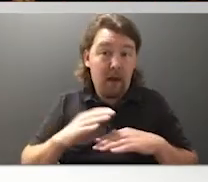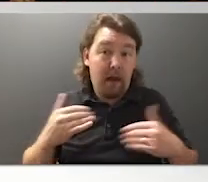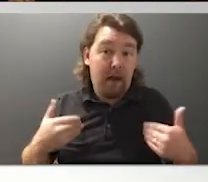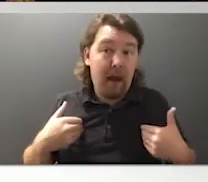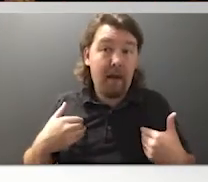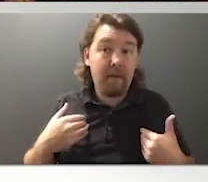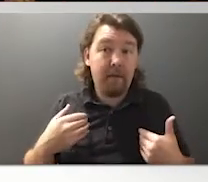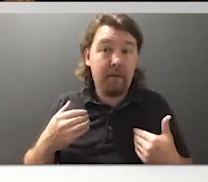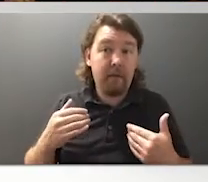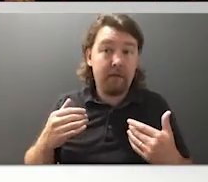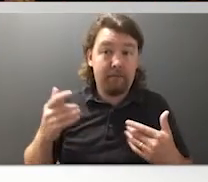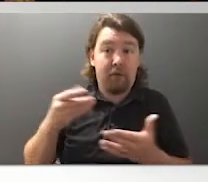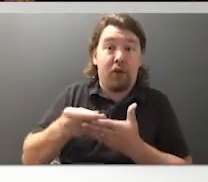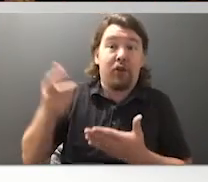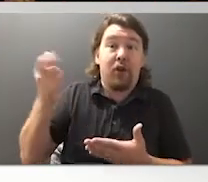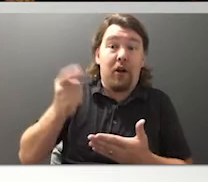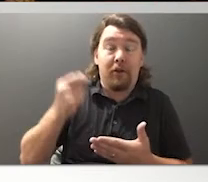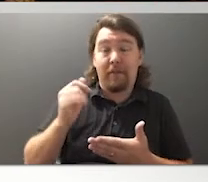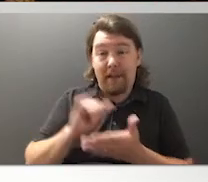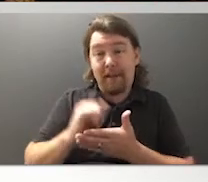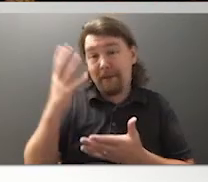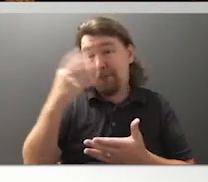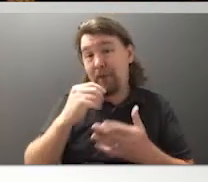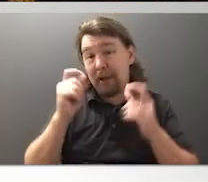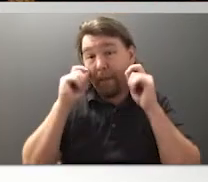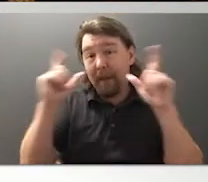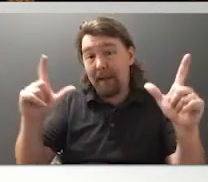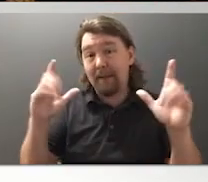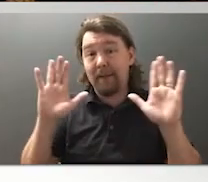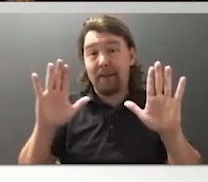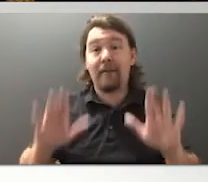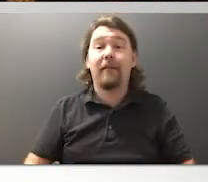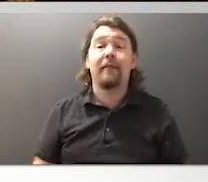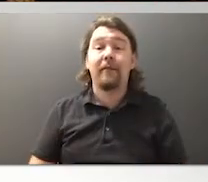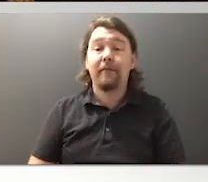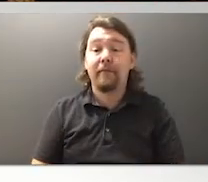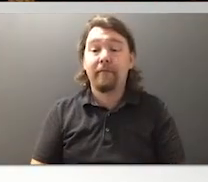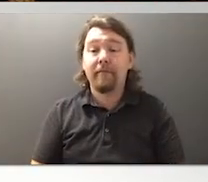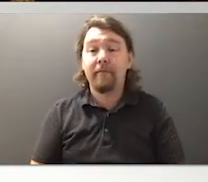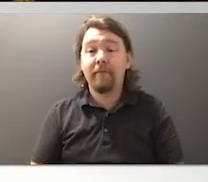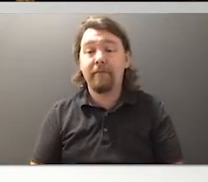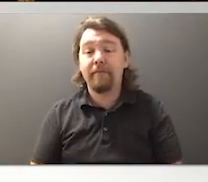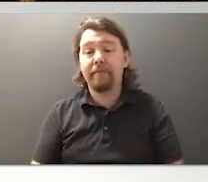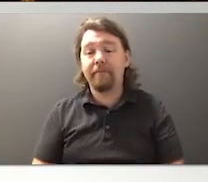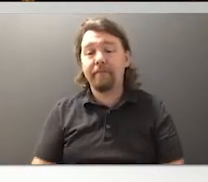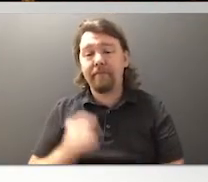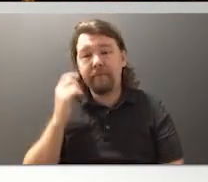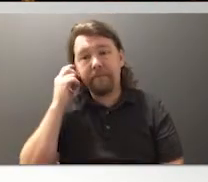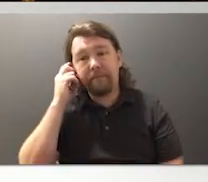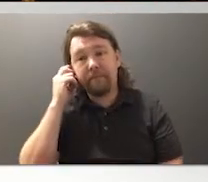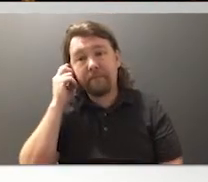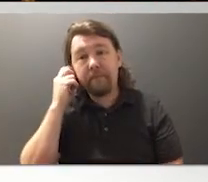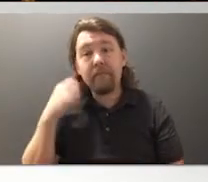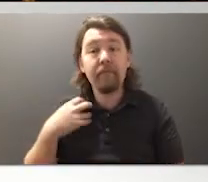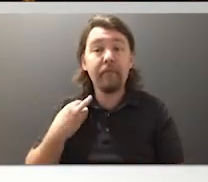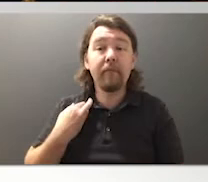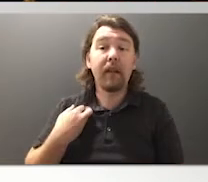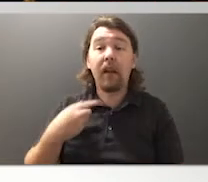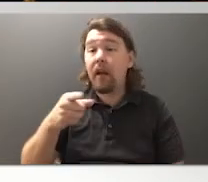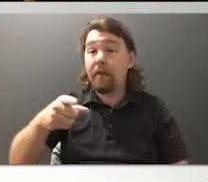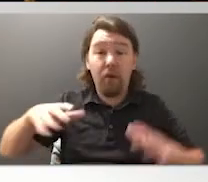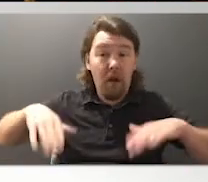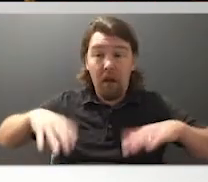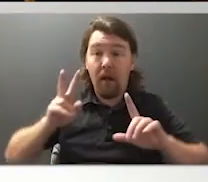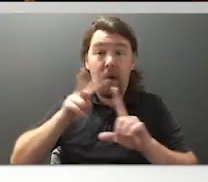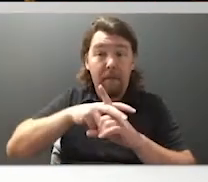account. Pretty amazing. Okay. So if you have not applied for the scholarship, it